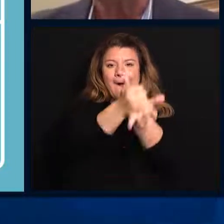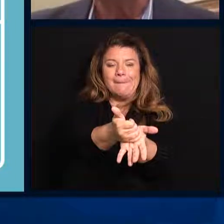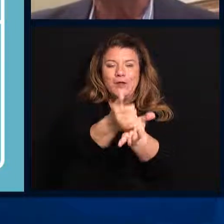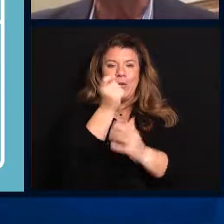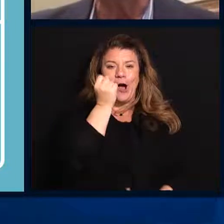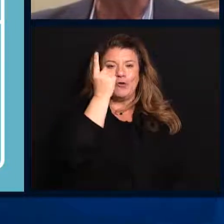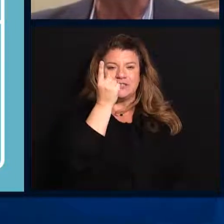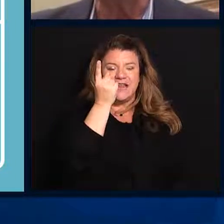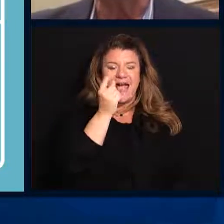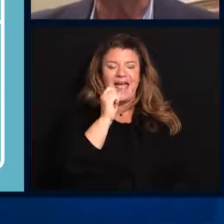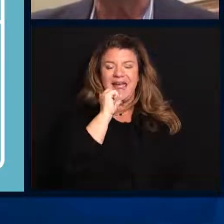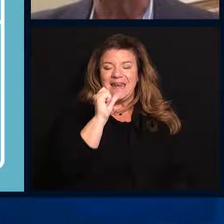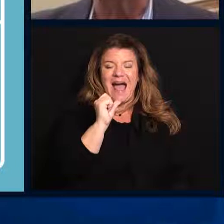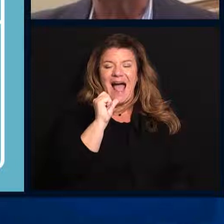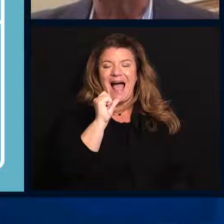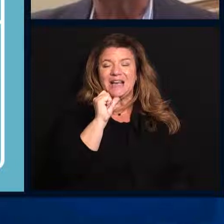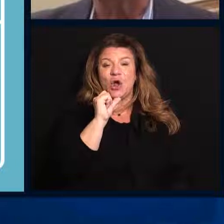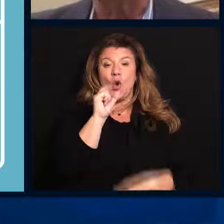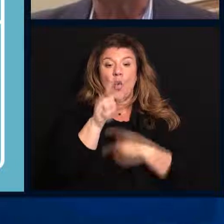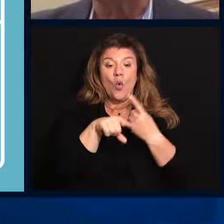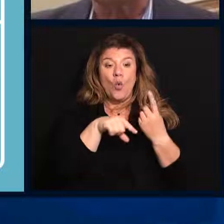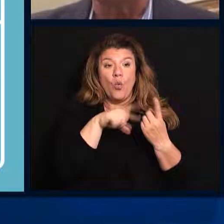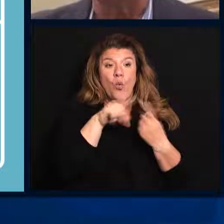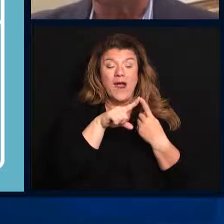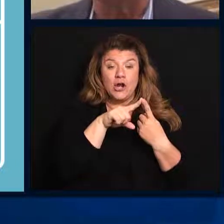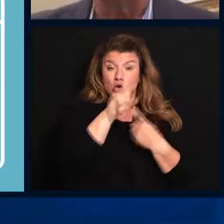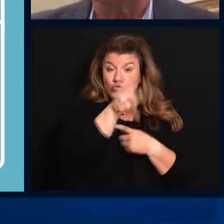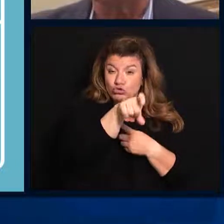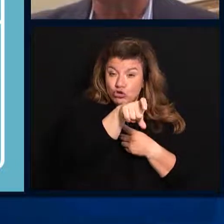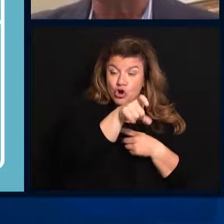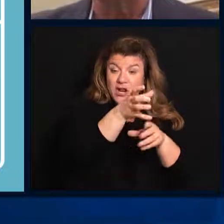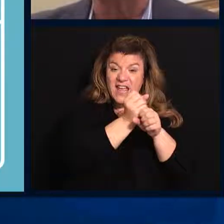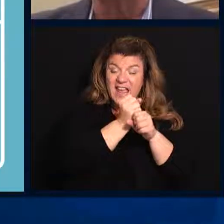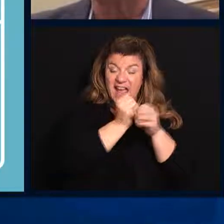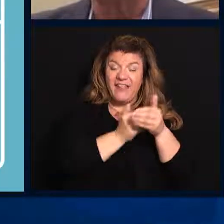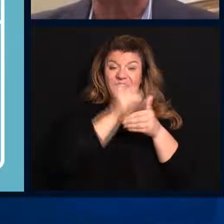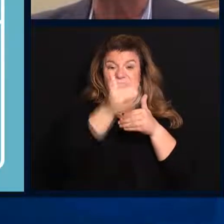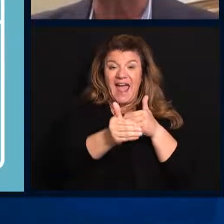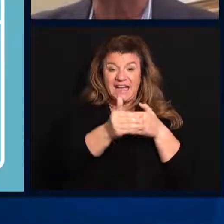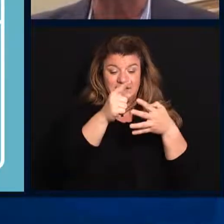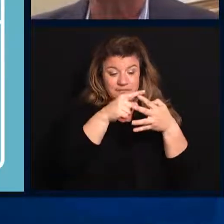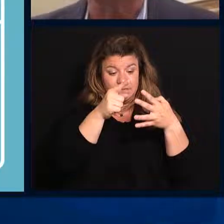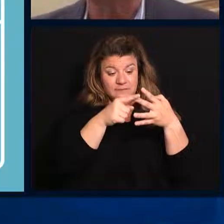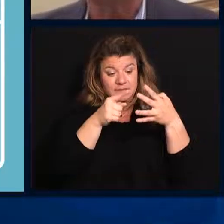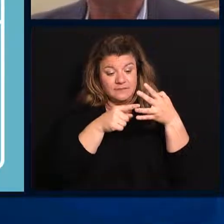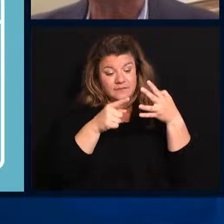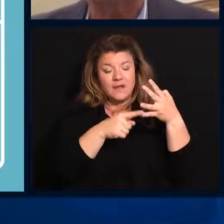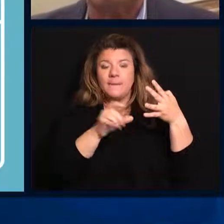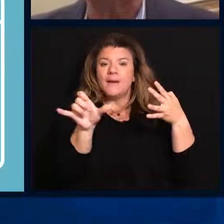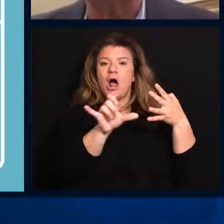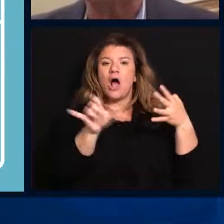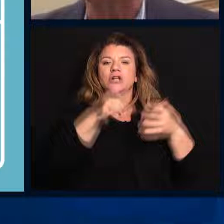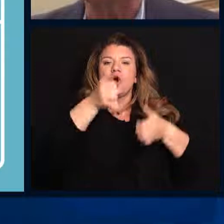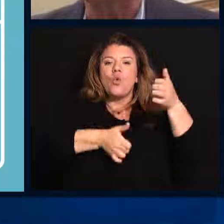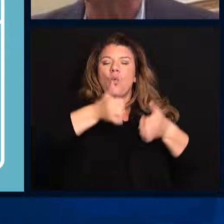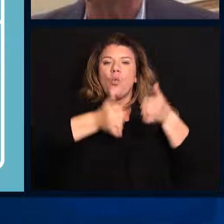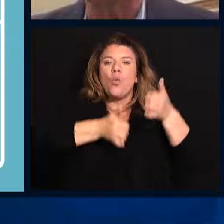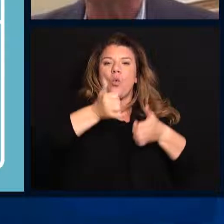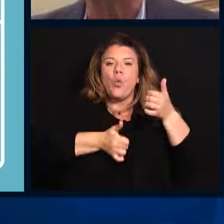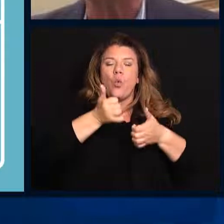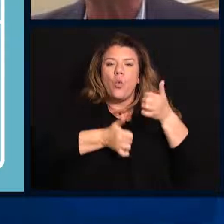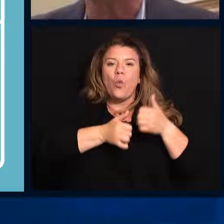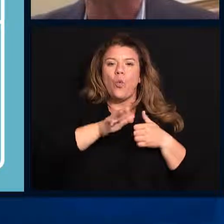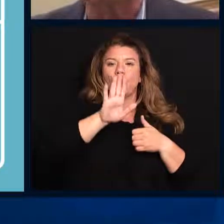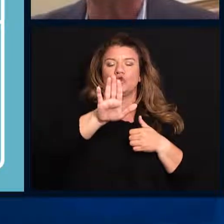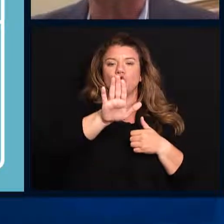only when you should be eligible for another dose or a dose of vaccine, but also which vaccine would you